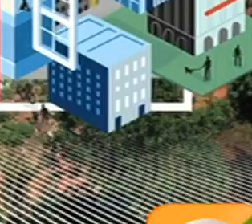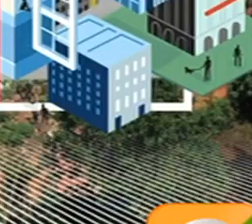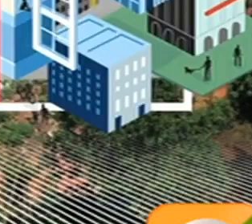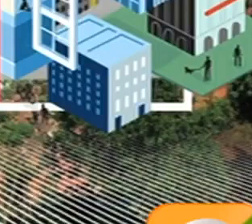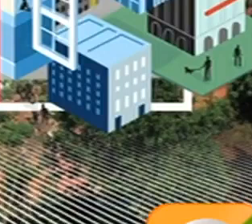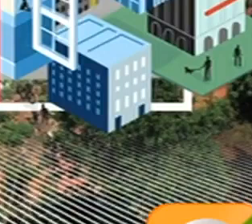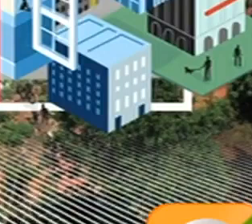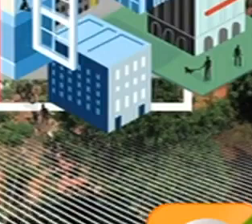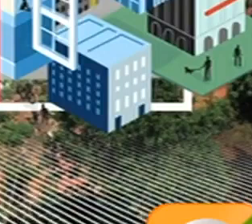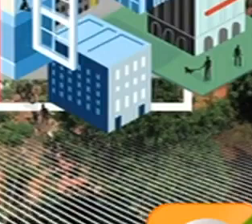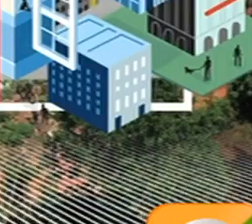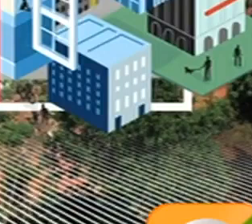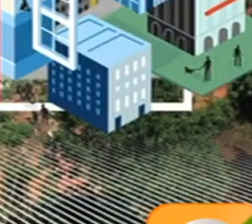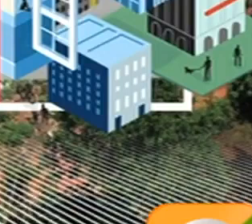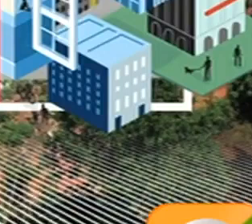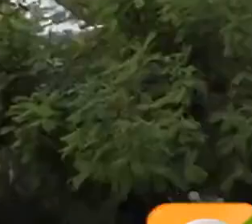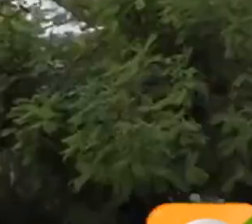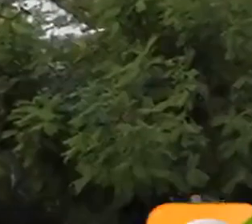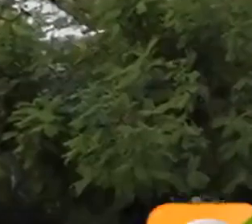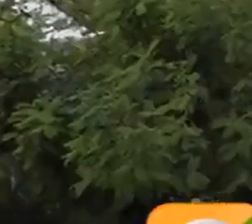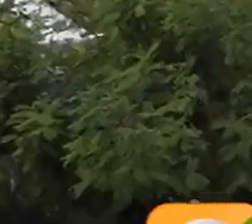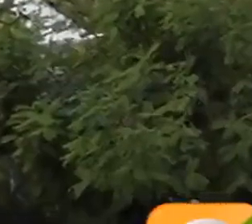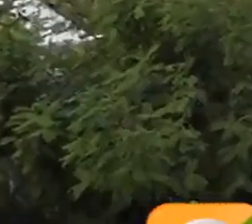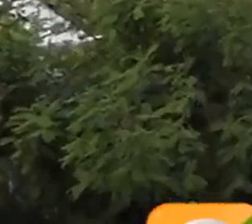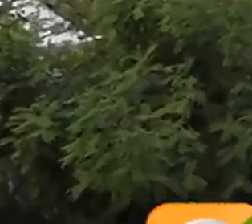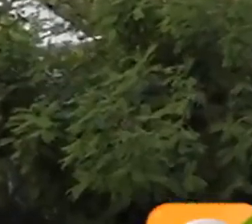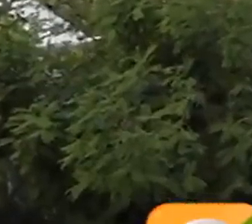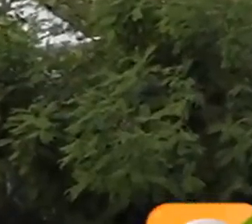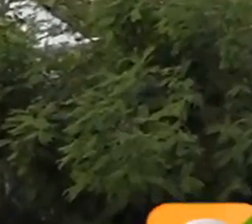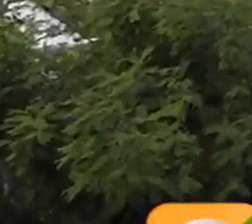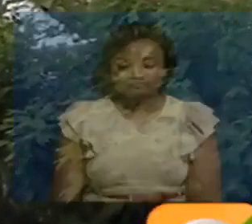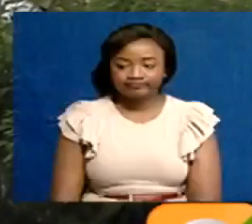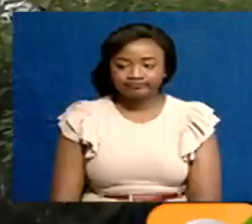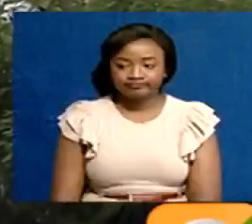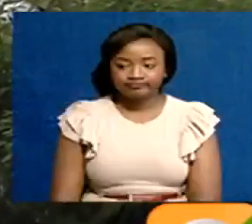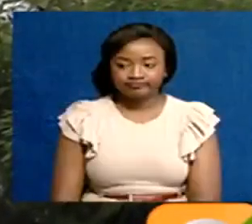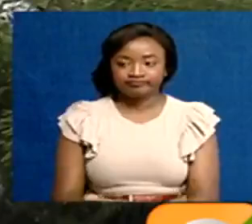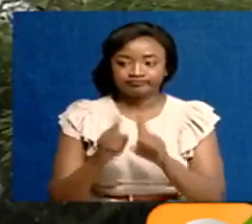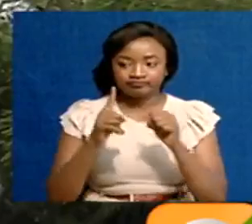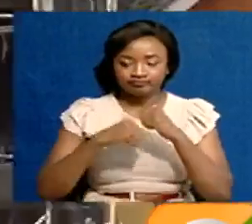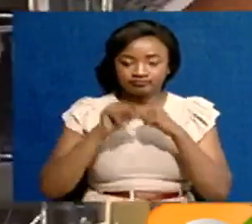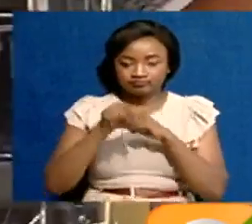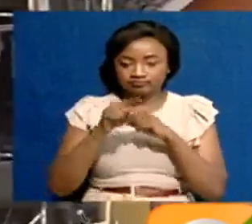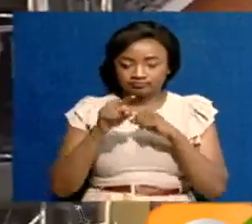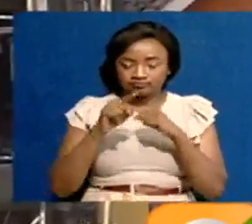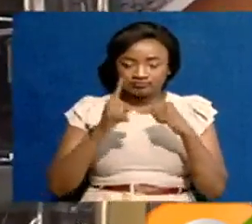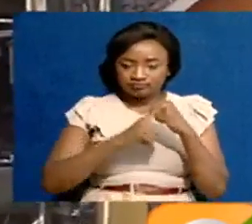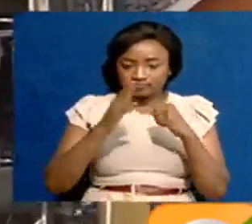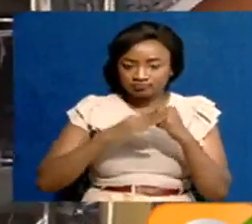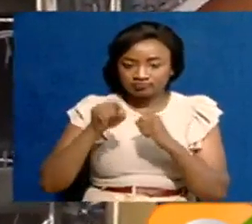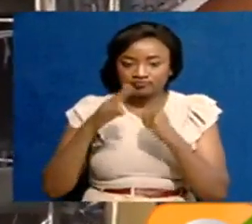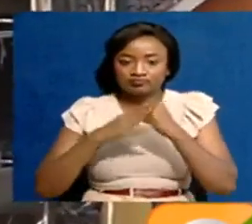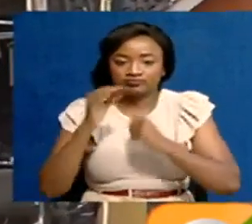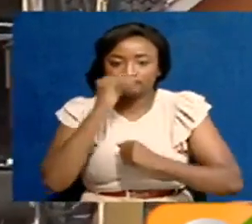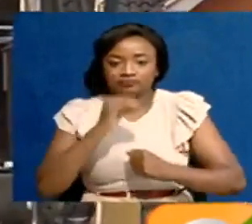type, with 76.3% ownership in rural settings and 69.1% in cities. This survey also provides a snapshot